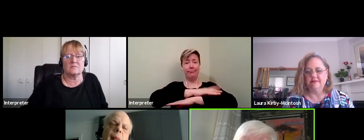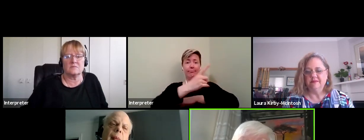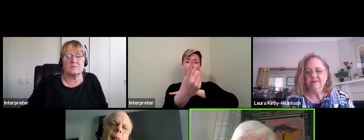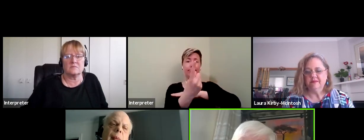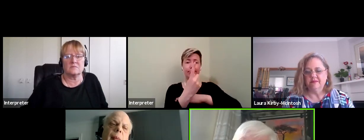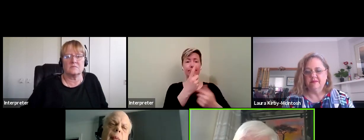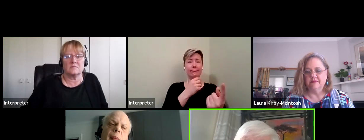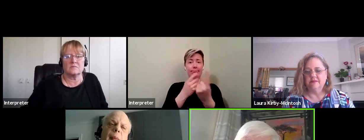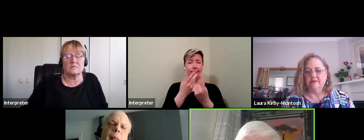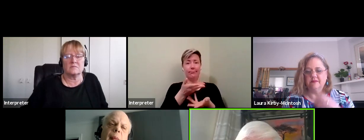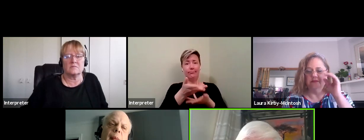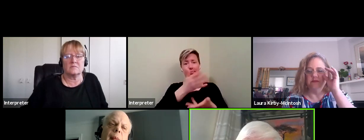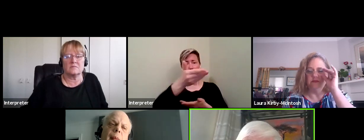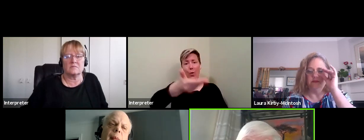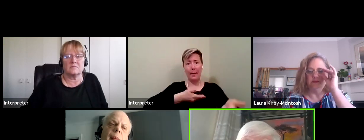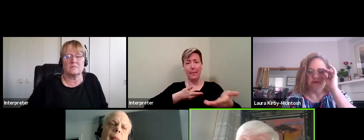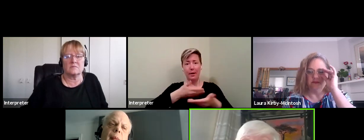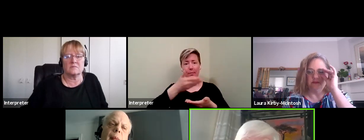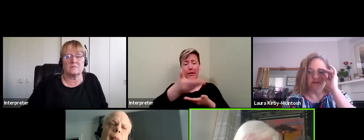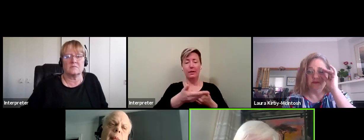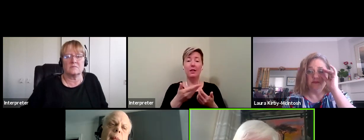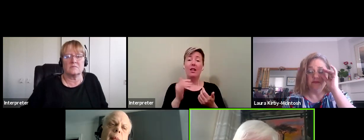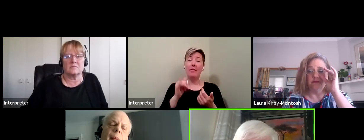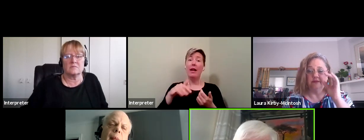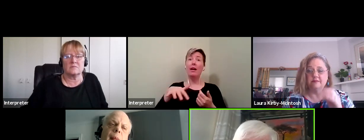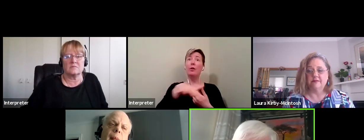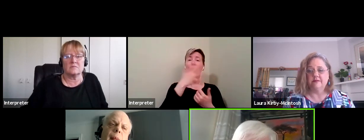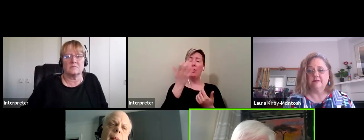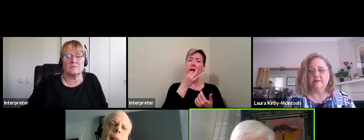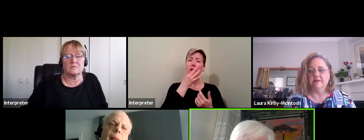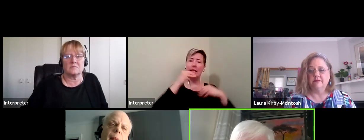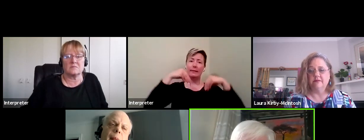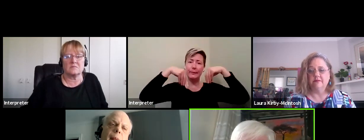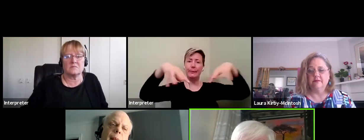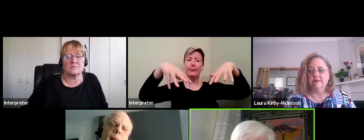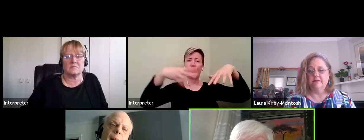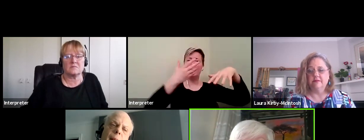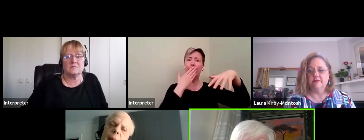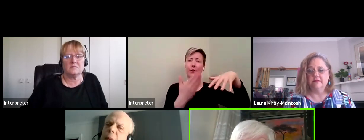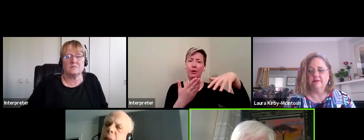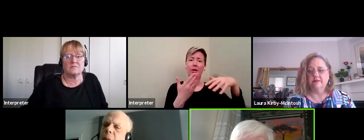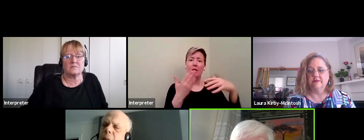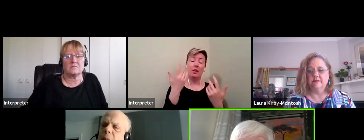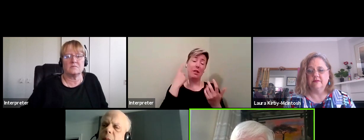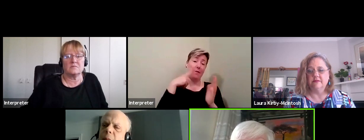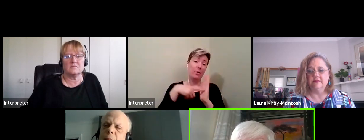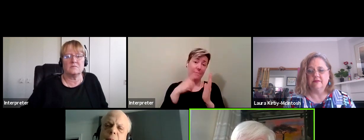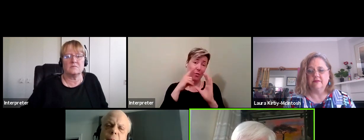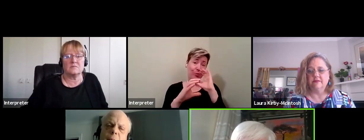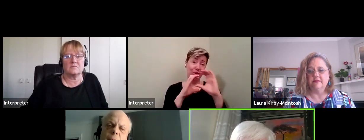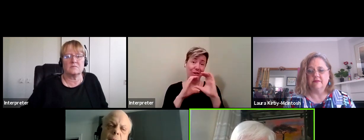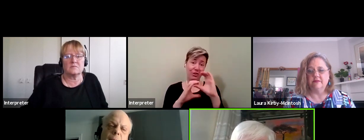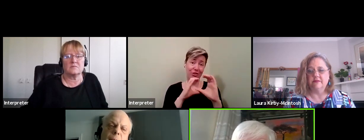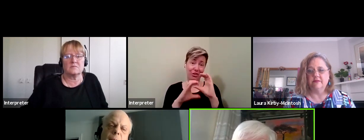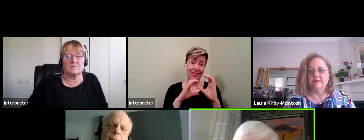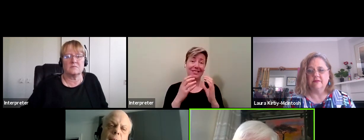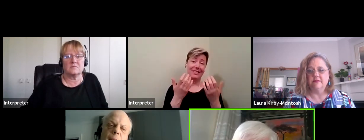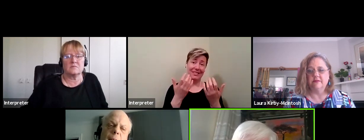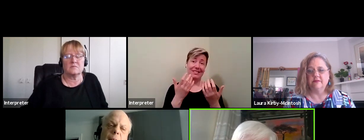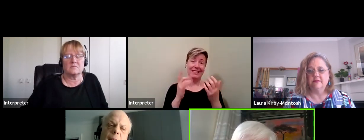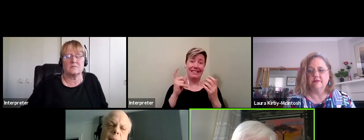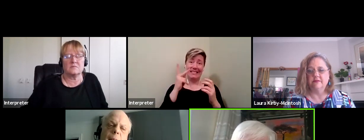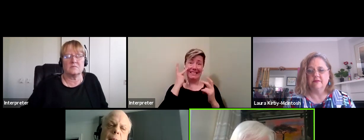entrance. You want to make sure that it's very well lit so that things like Barbara was talking about for communication, people can see very